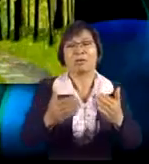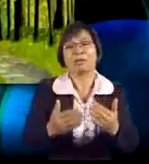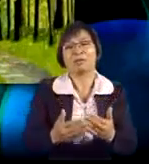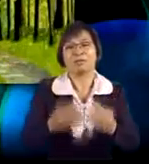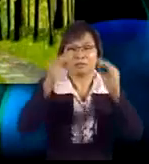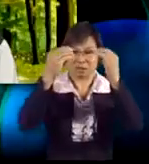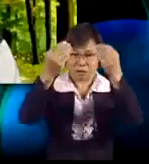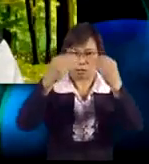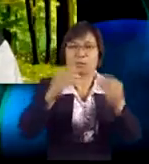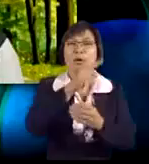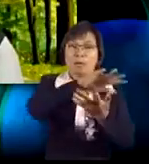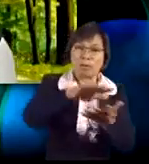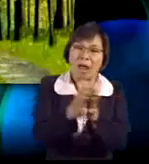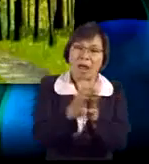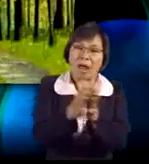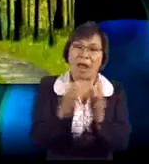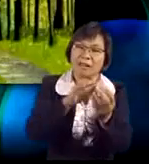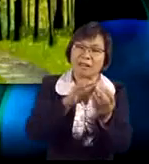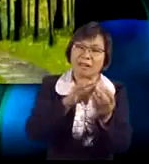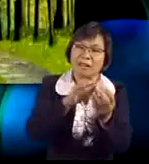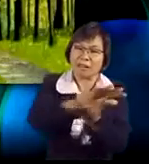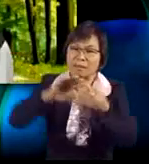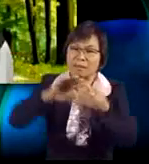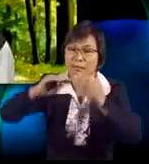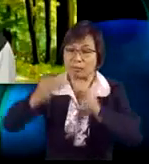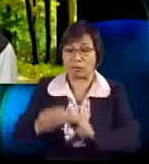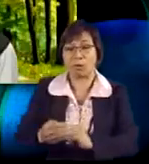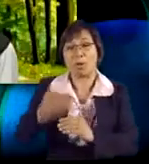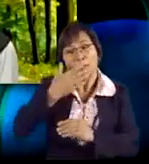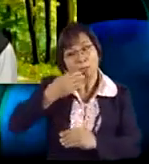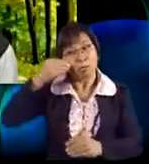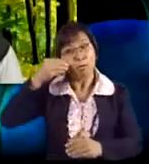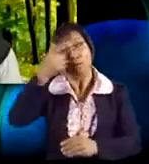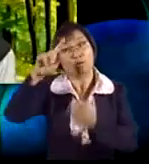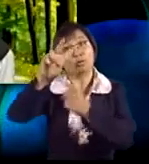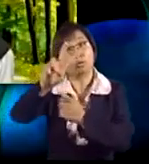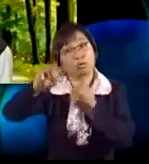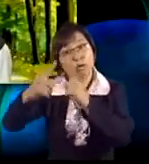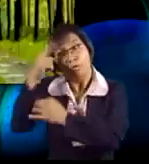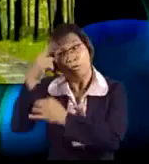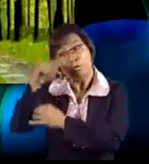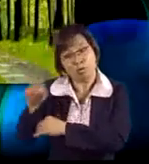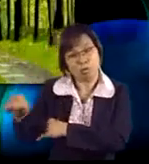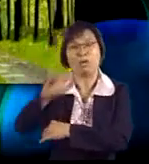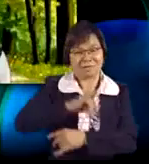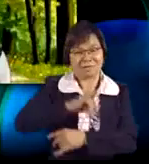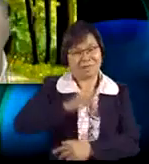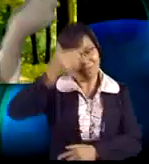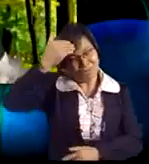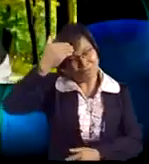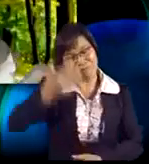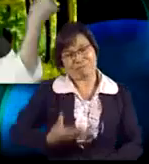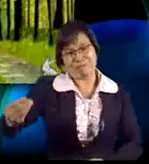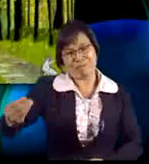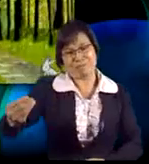No, but thank you so much for teaching me how to add two mixed numbers. You're welcome. You better get home now. Your two friends are